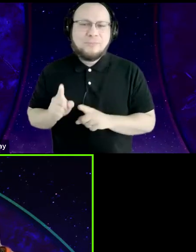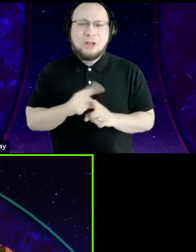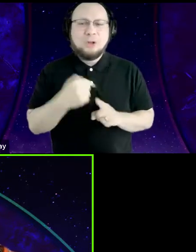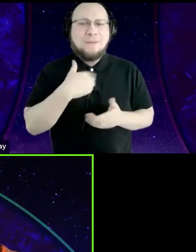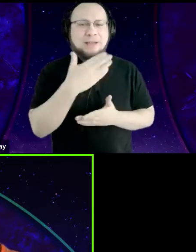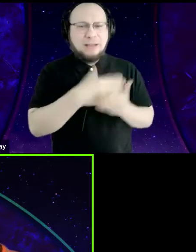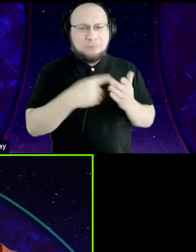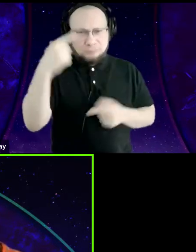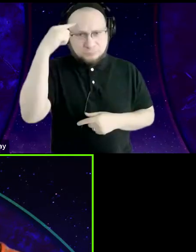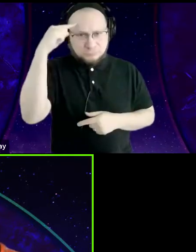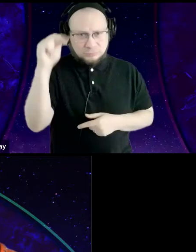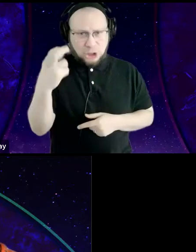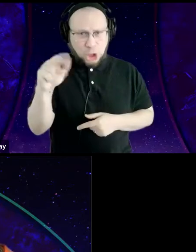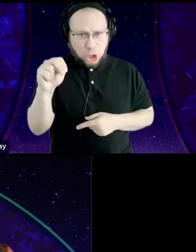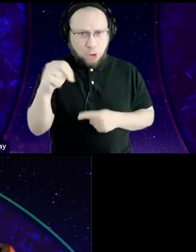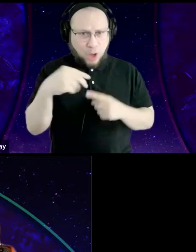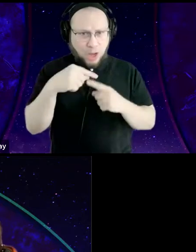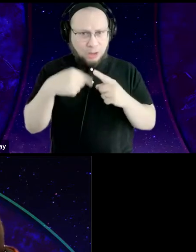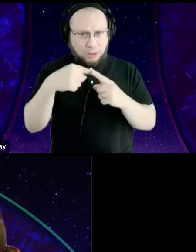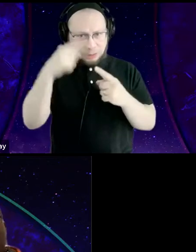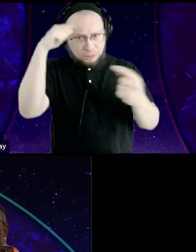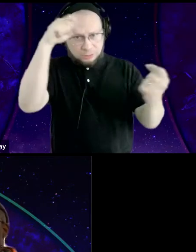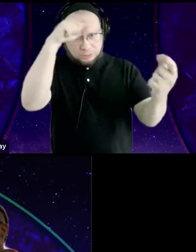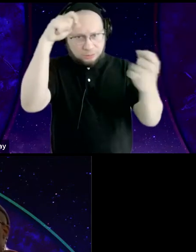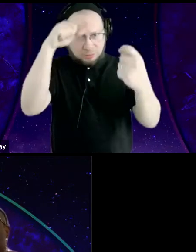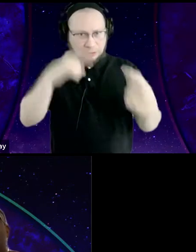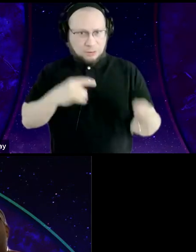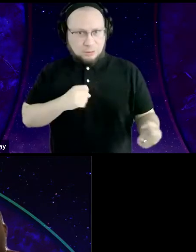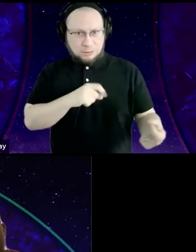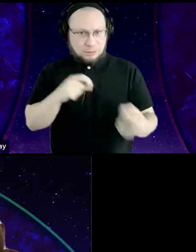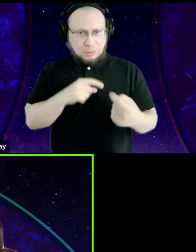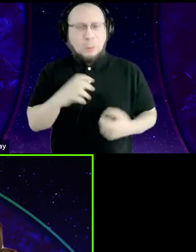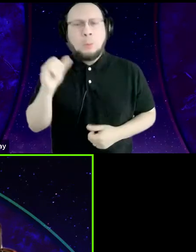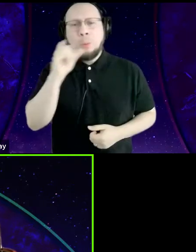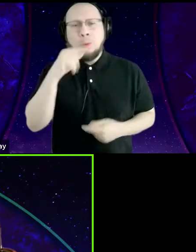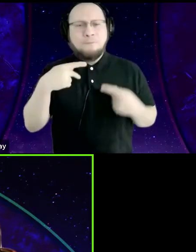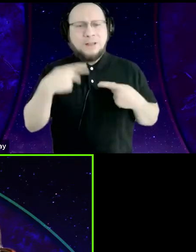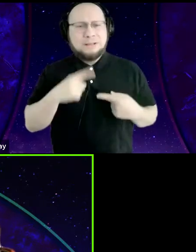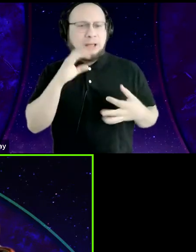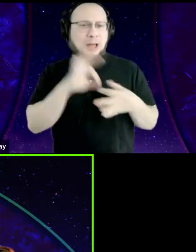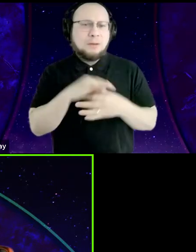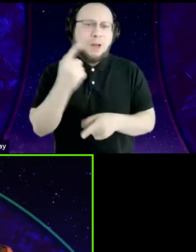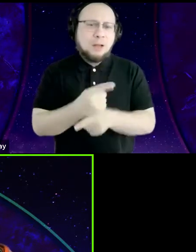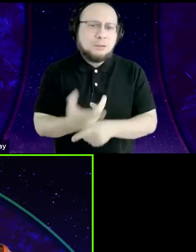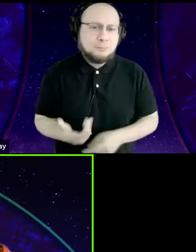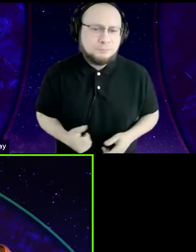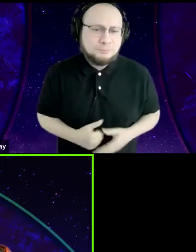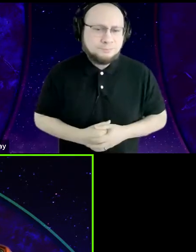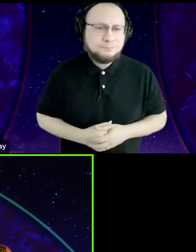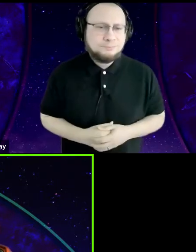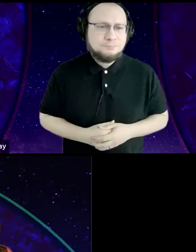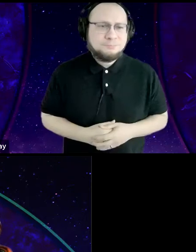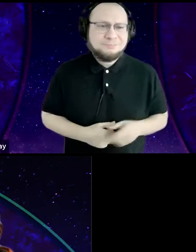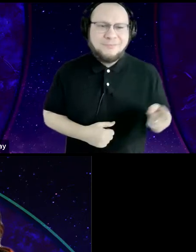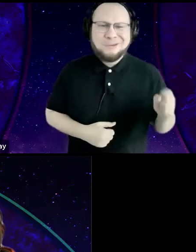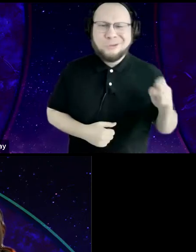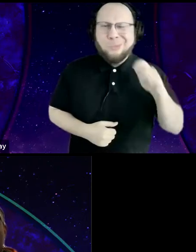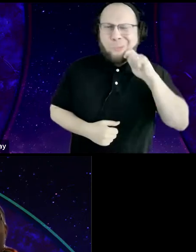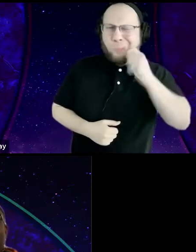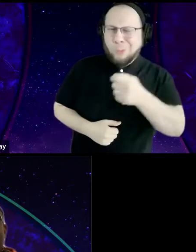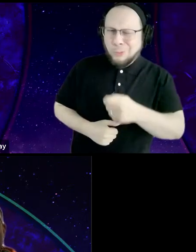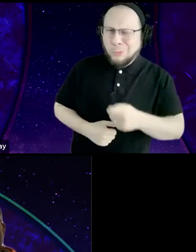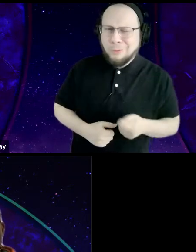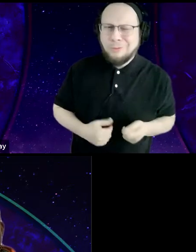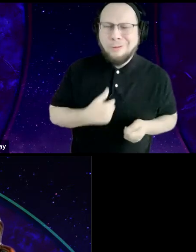things that are firing when you're hearing a story. Yeah, so our physiology is definitely connected. Yes. Oh, that's so cool.